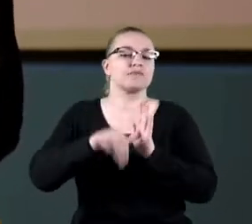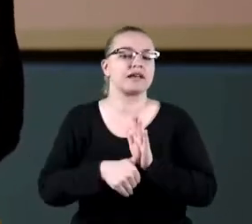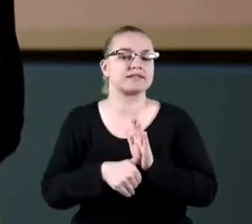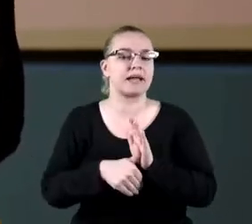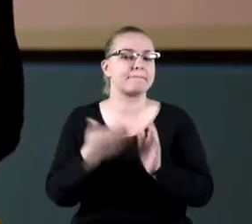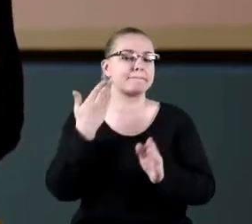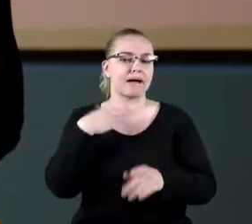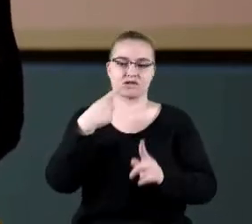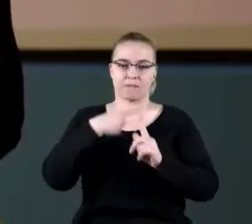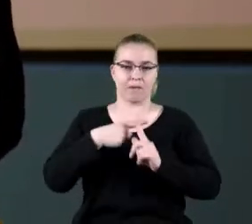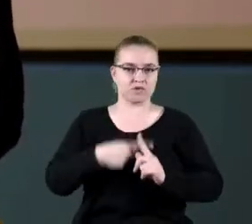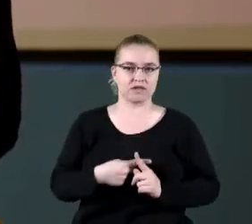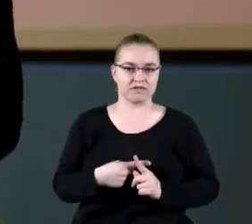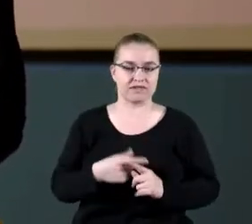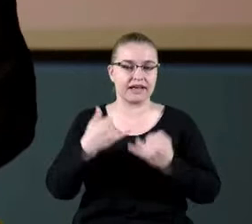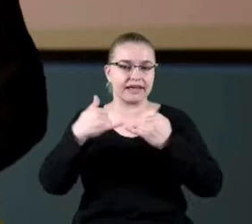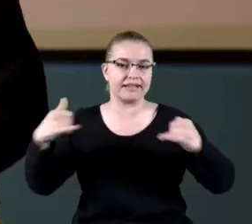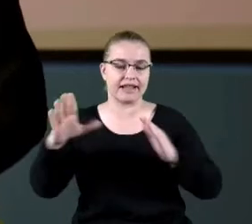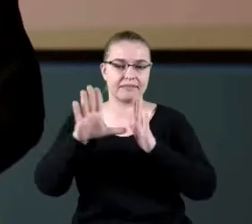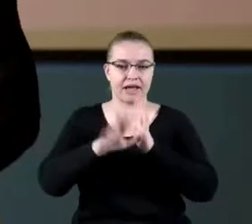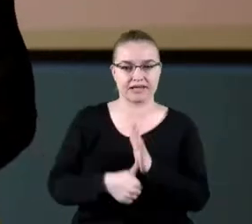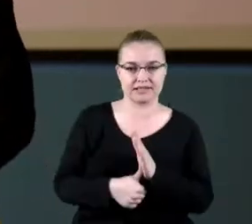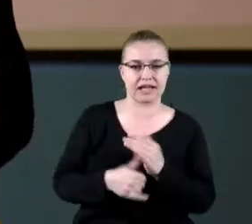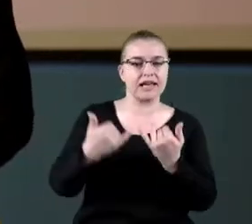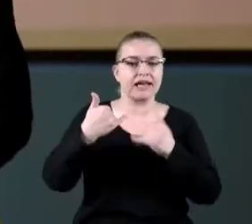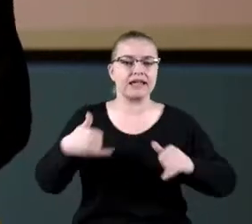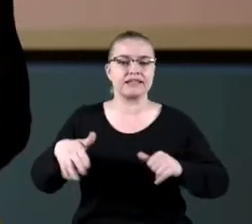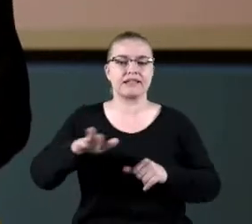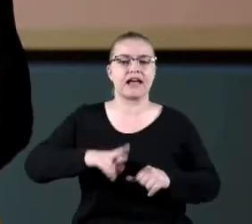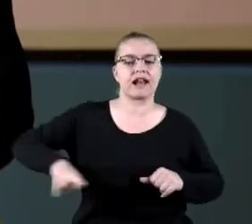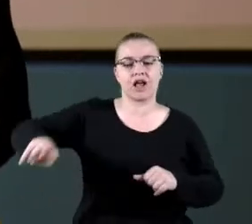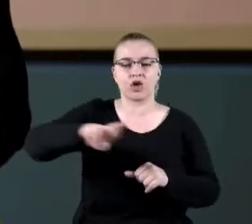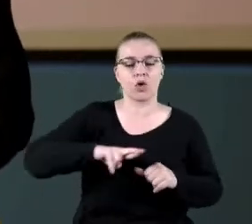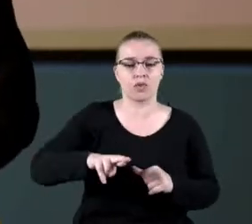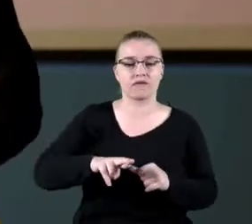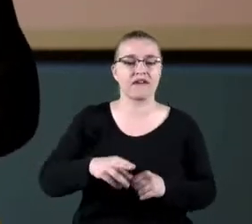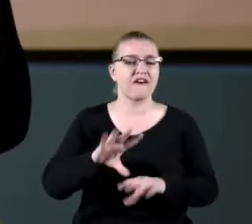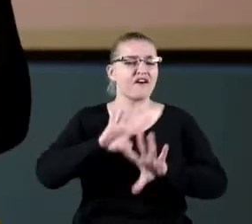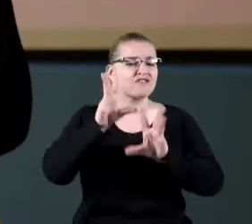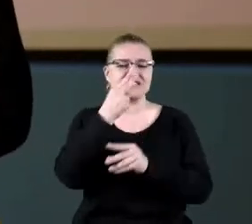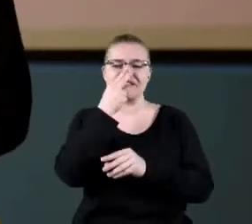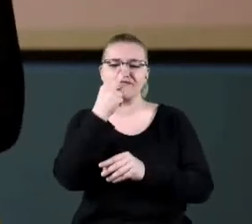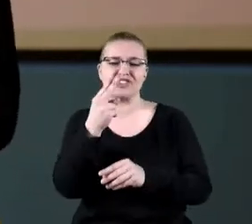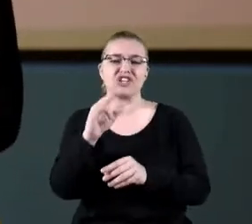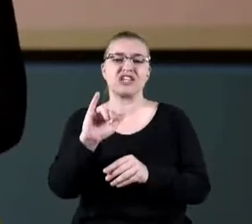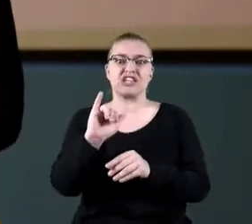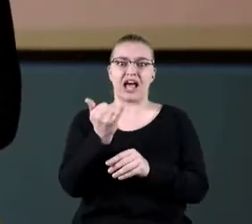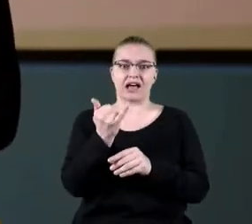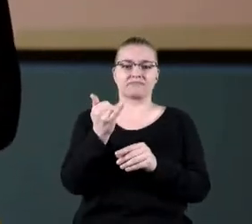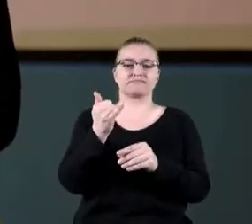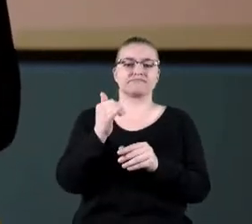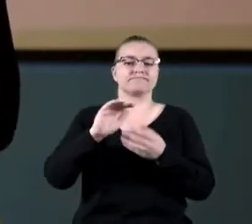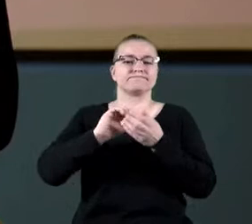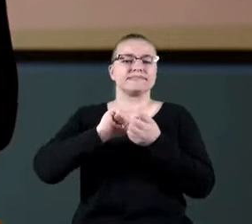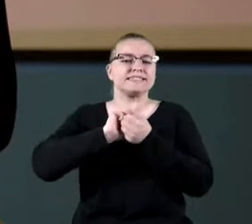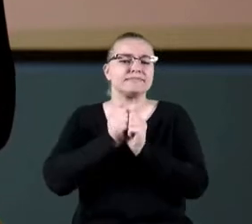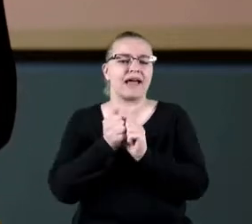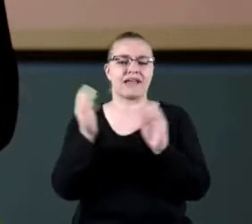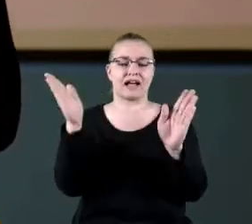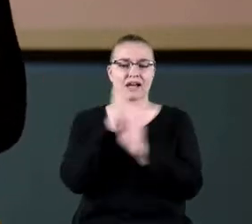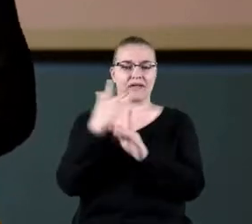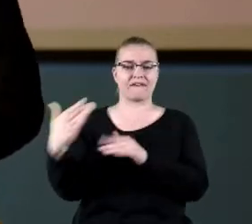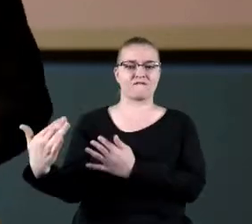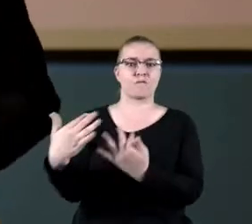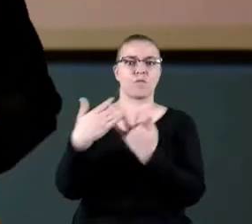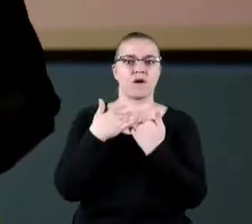different cities and regions, as many already see the growing impact of climate change in their urban